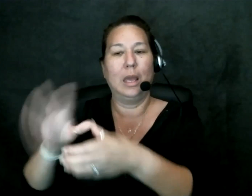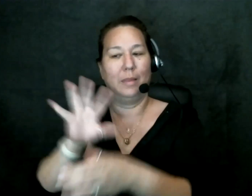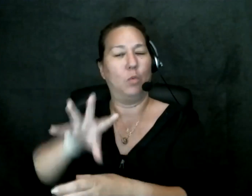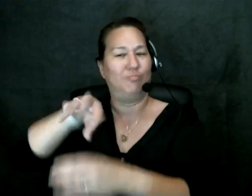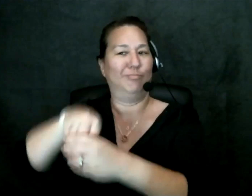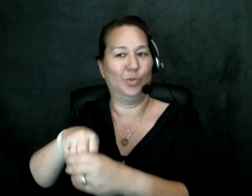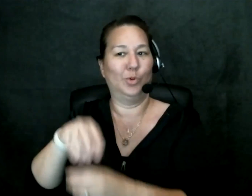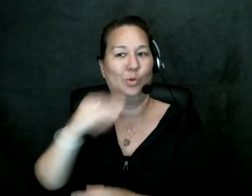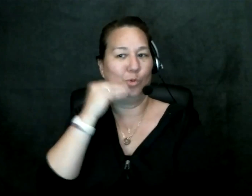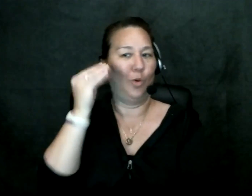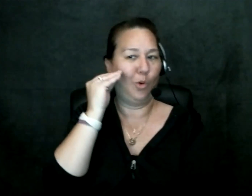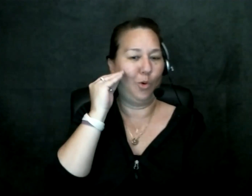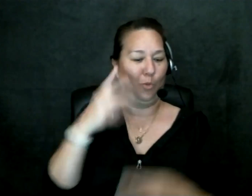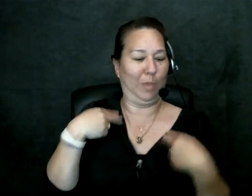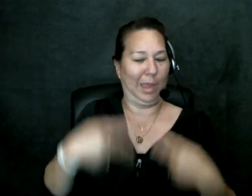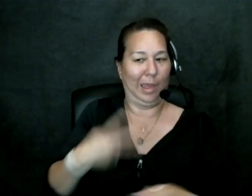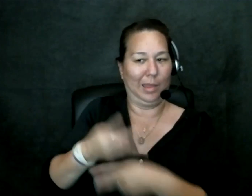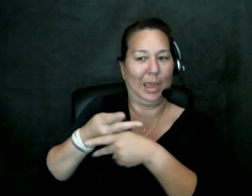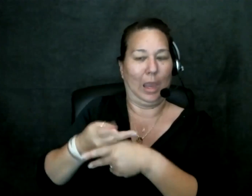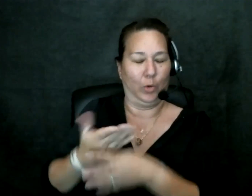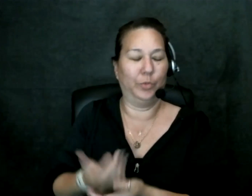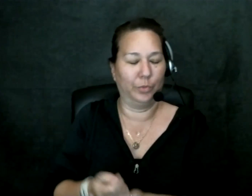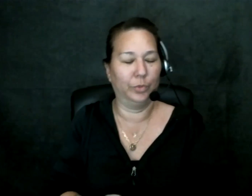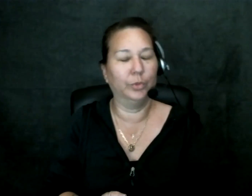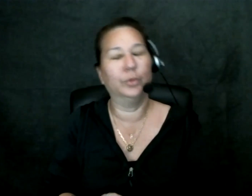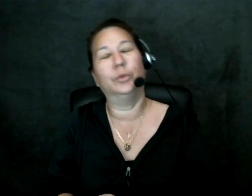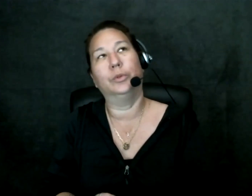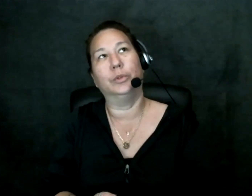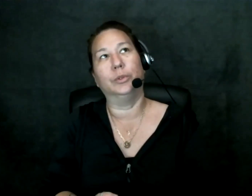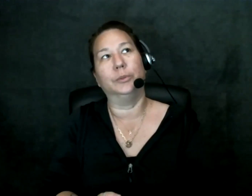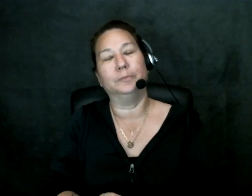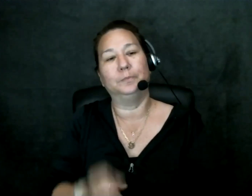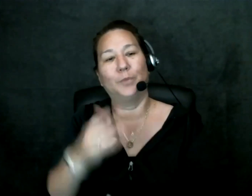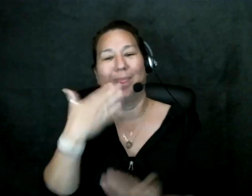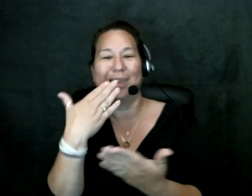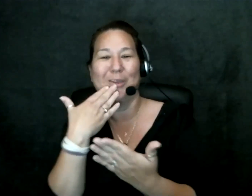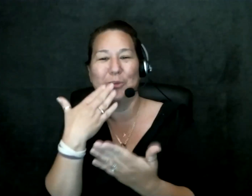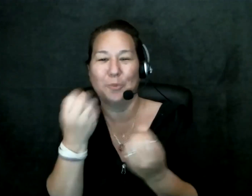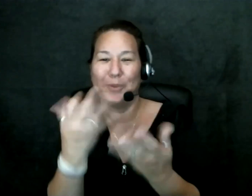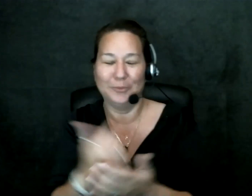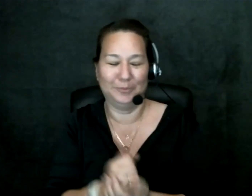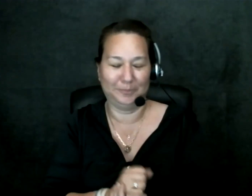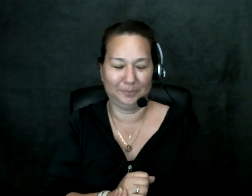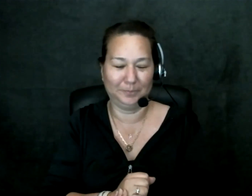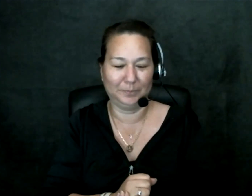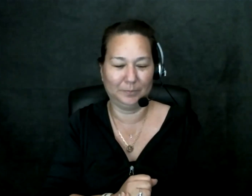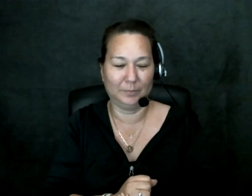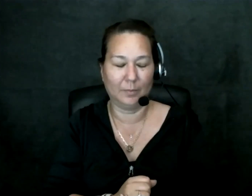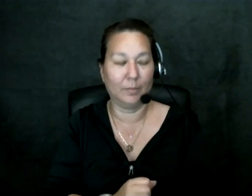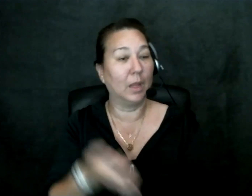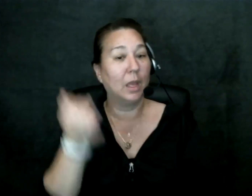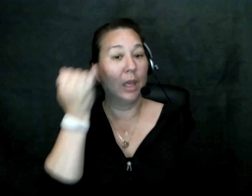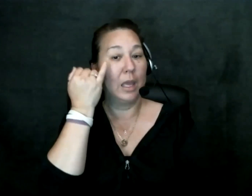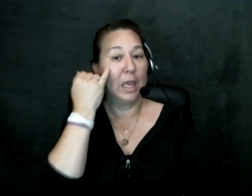lot of situations. Thank you very much. A next question is, if we rent a